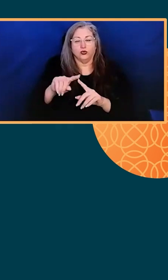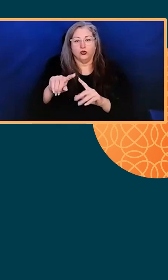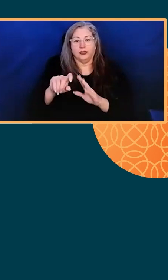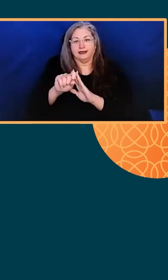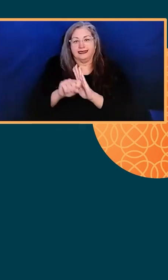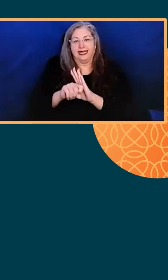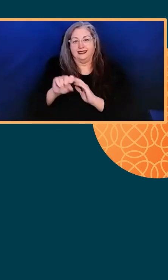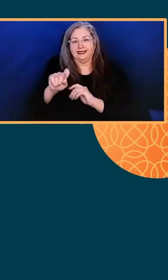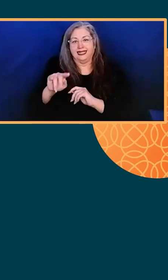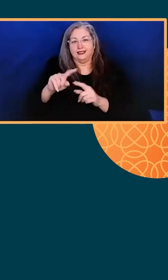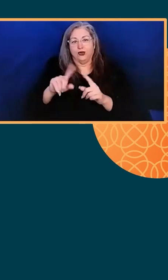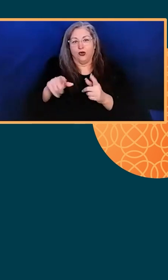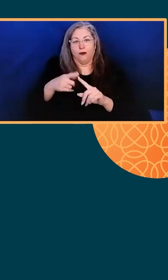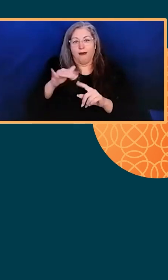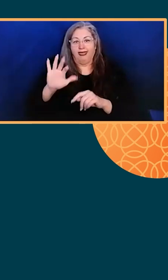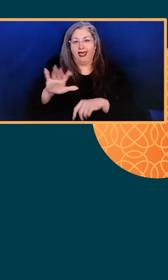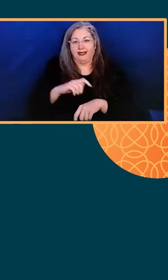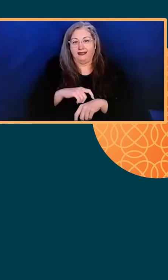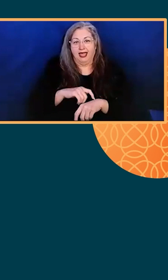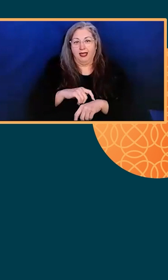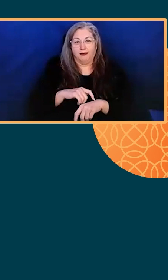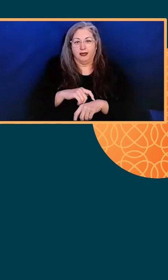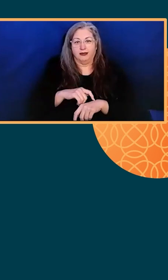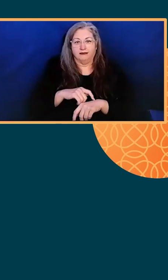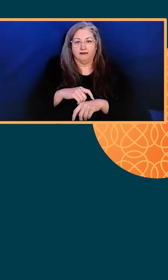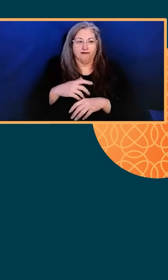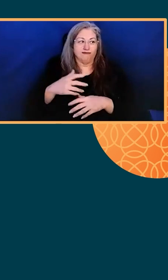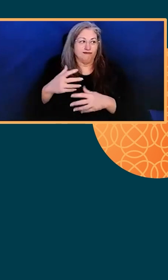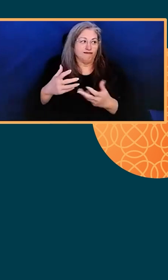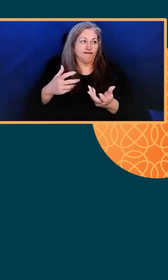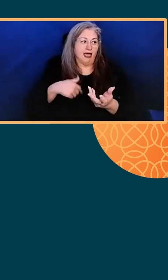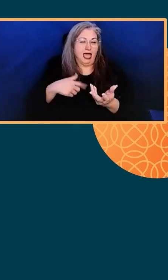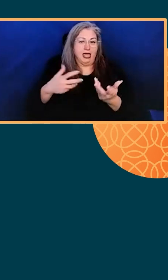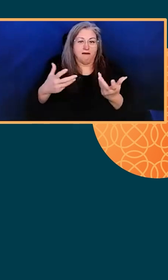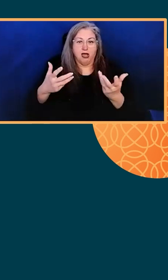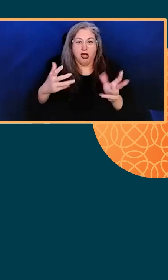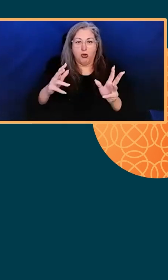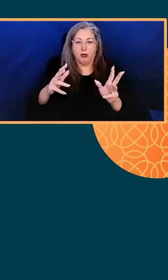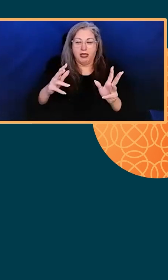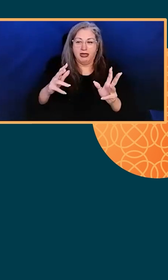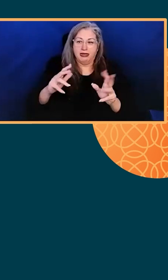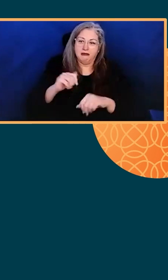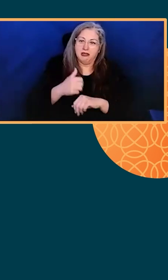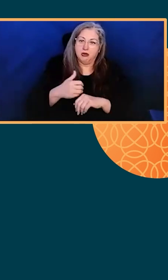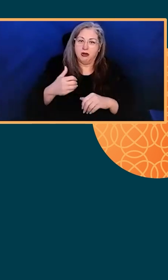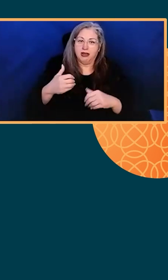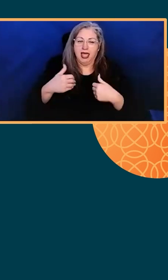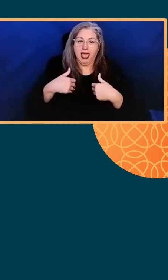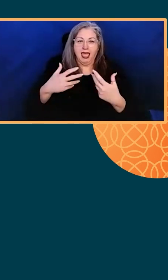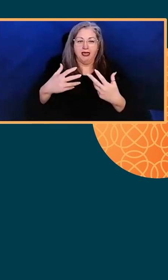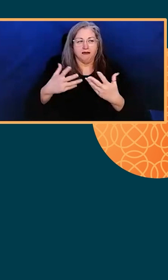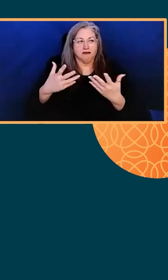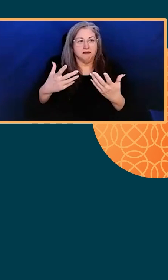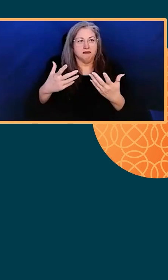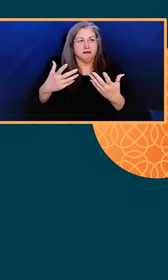that, I think by that point in time, I already had some, you know, like pretty